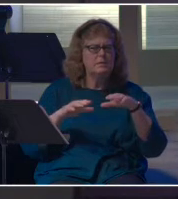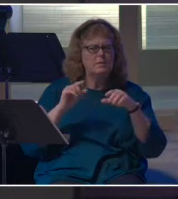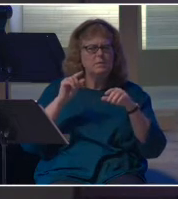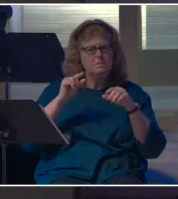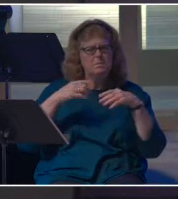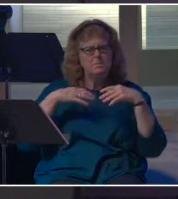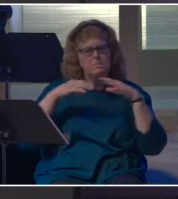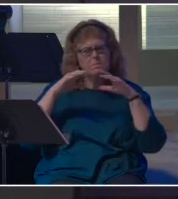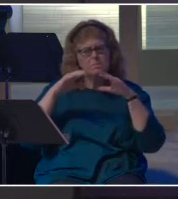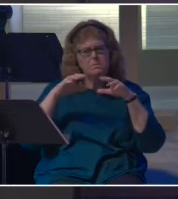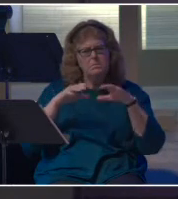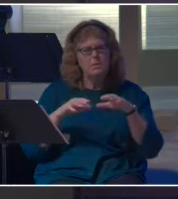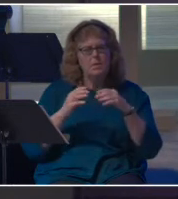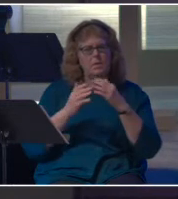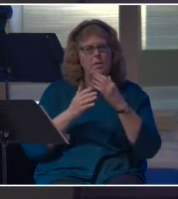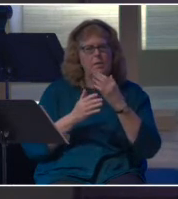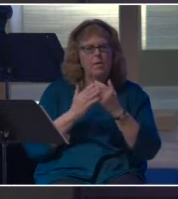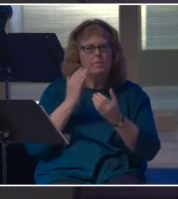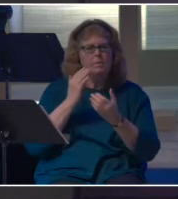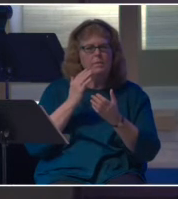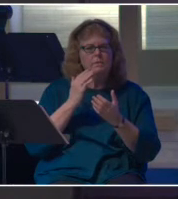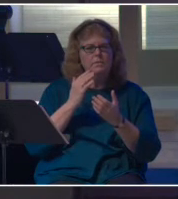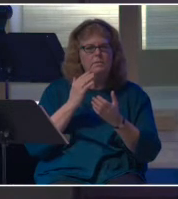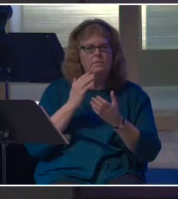touch in almost a